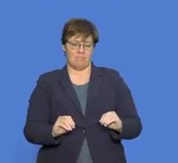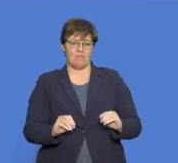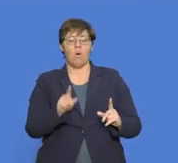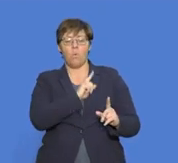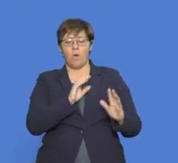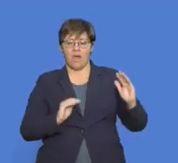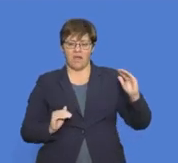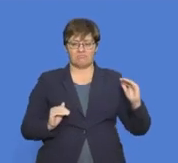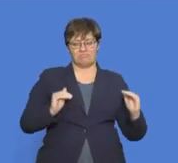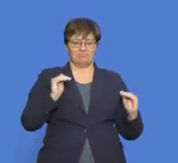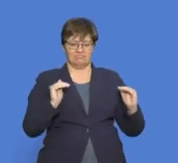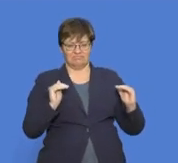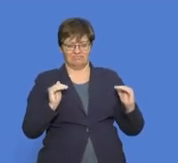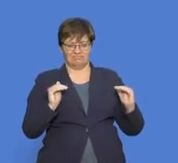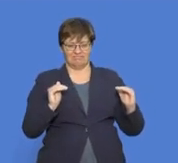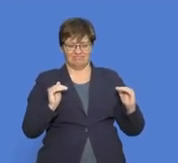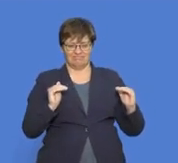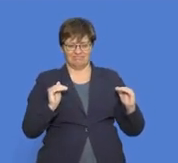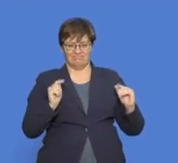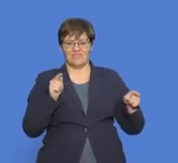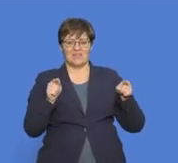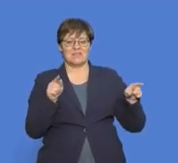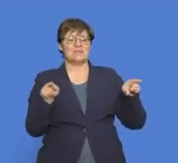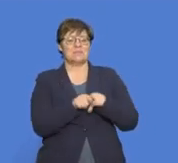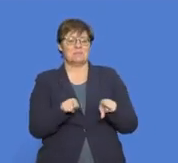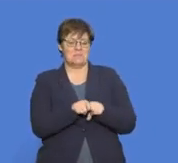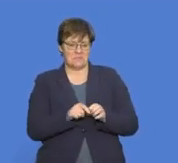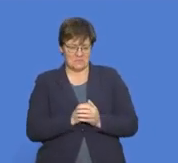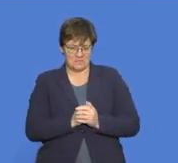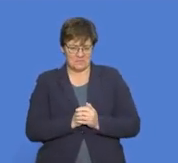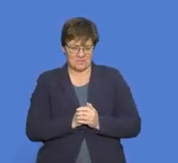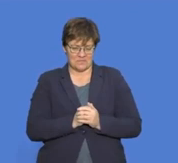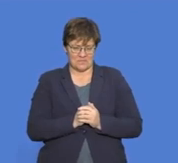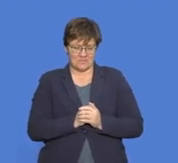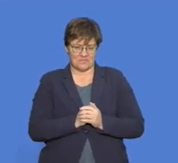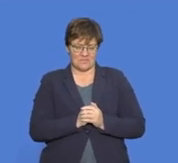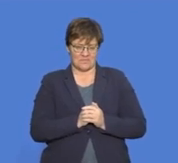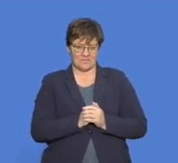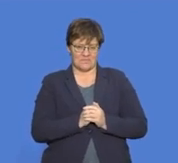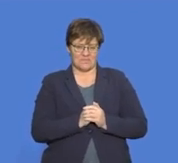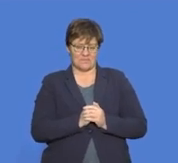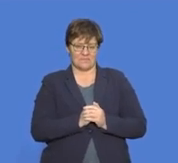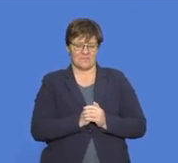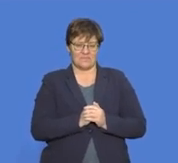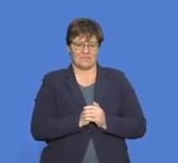inside and outside the cell exactly the same concentration.